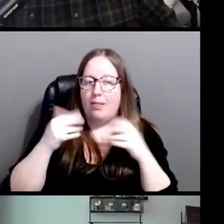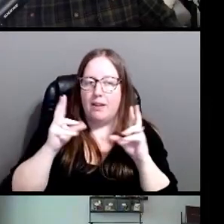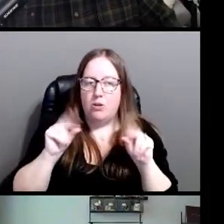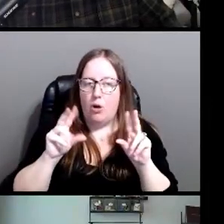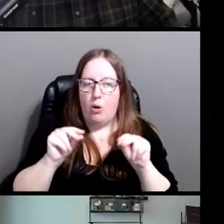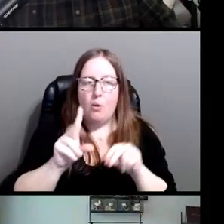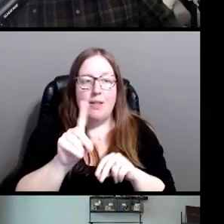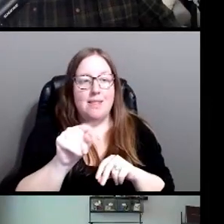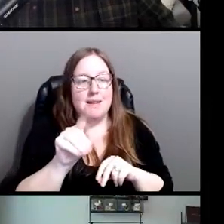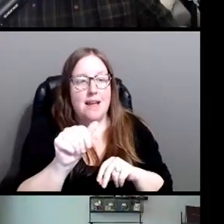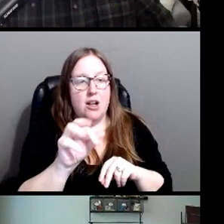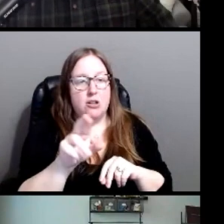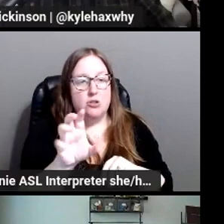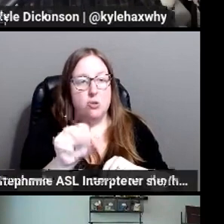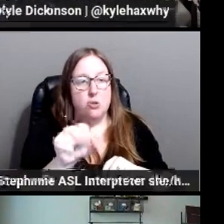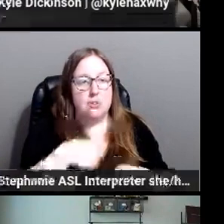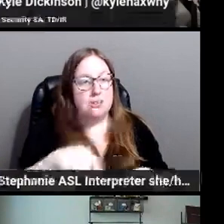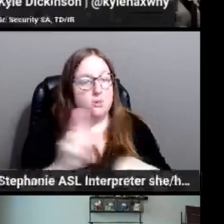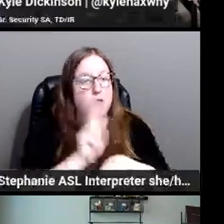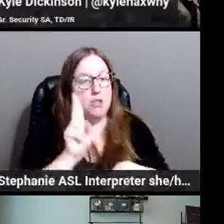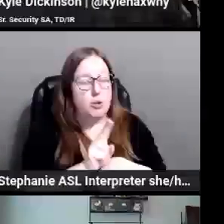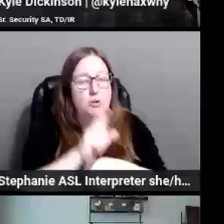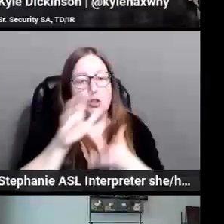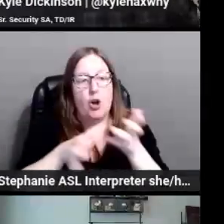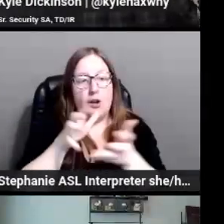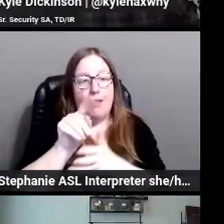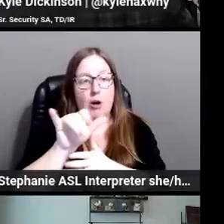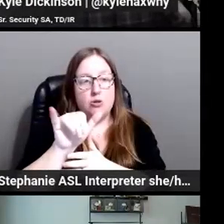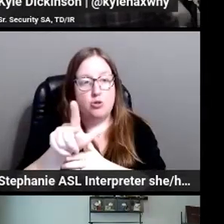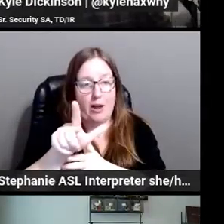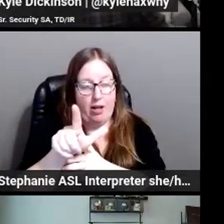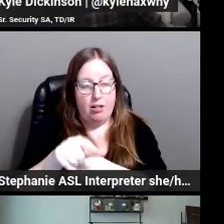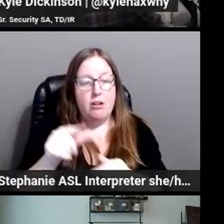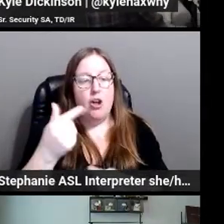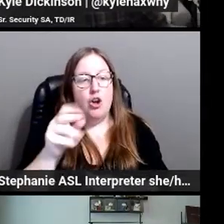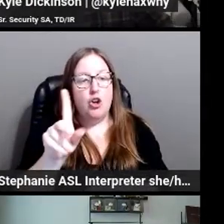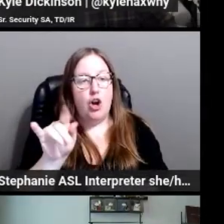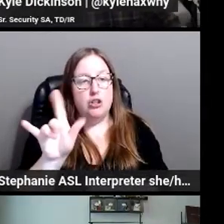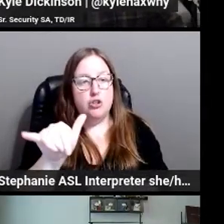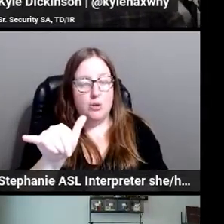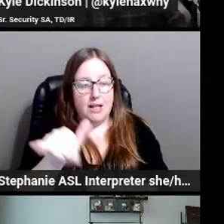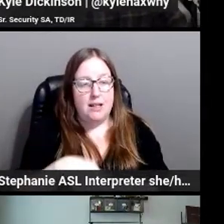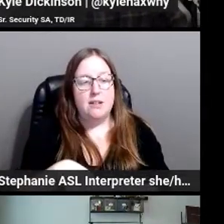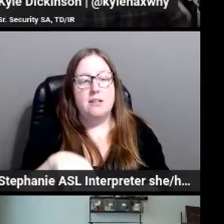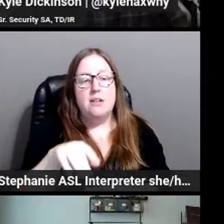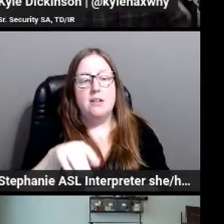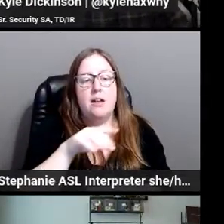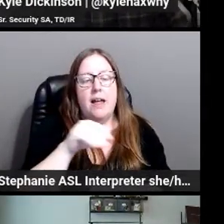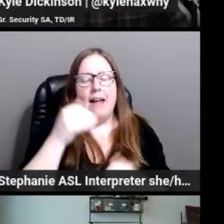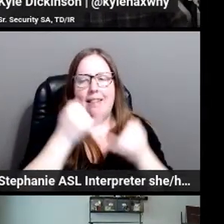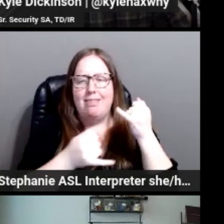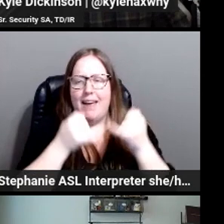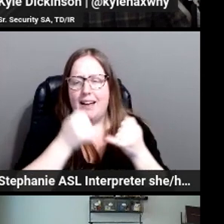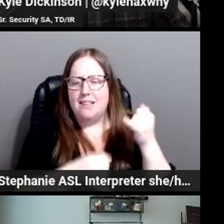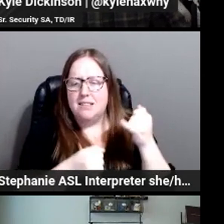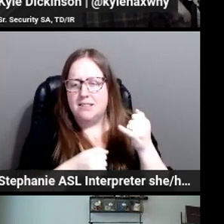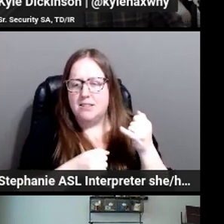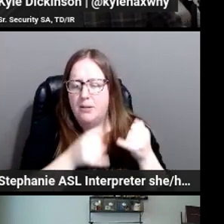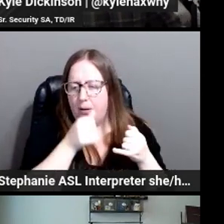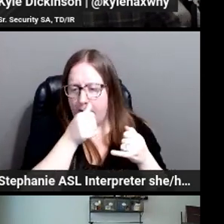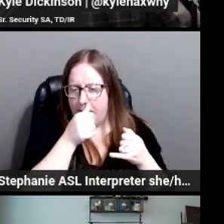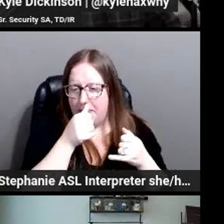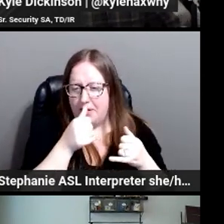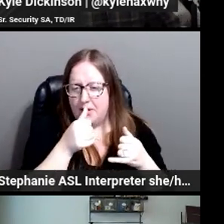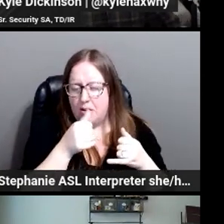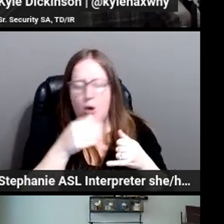data sources that we use are CloudTrail, guard duty findings, VPC flows, and then last a year